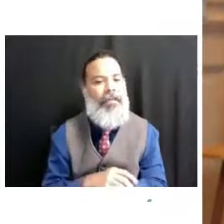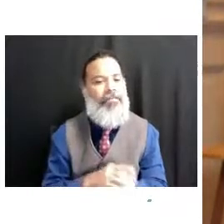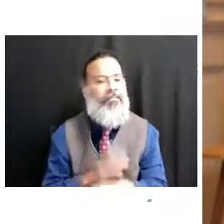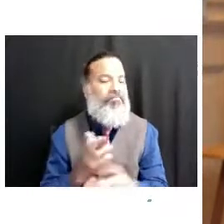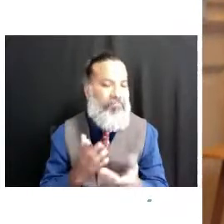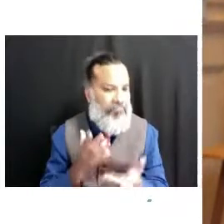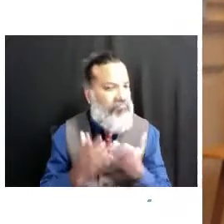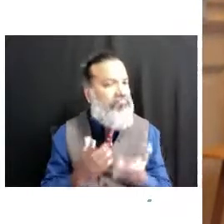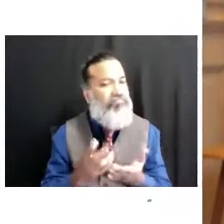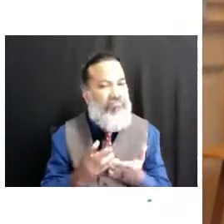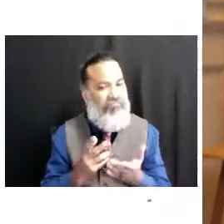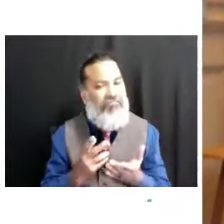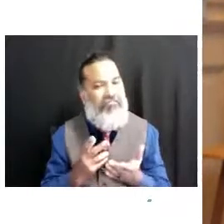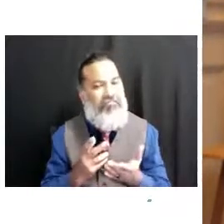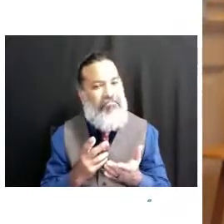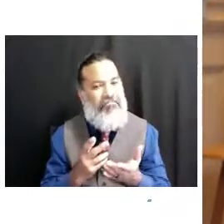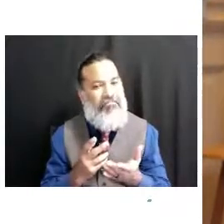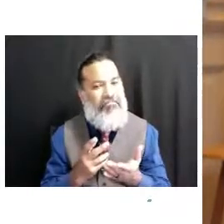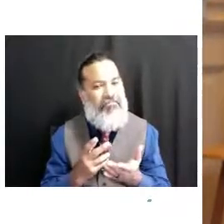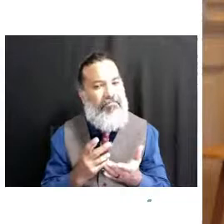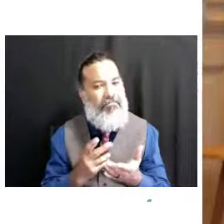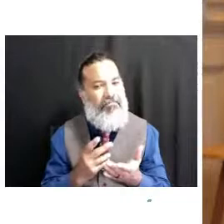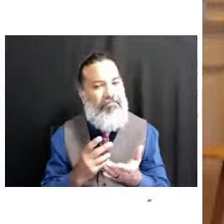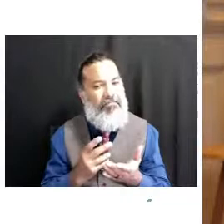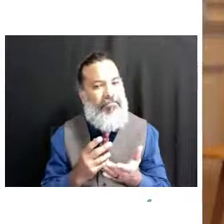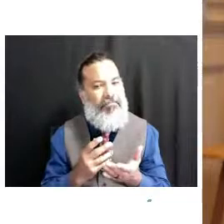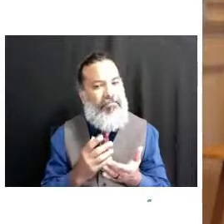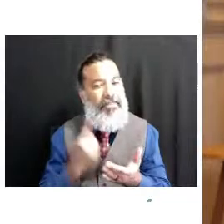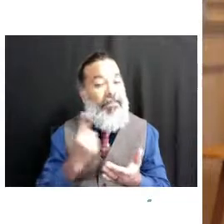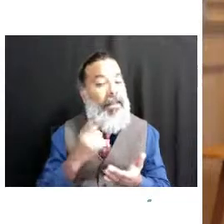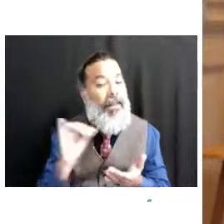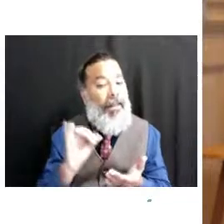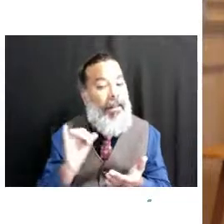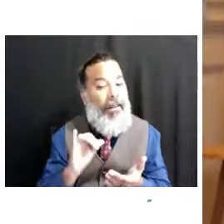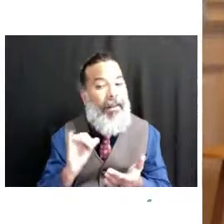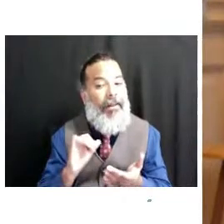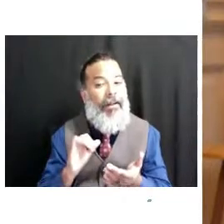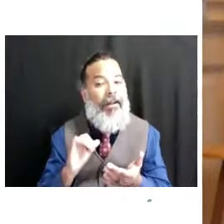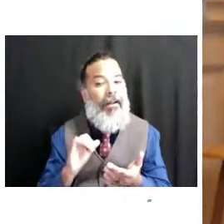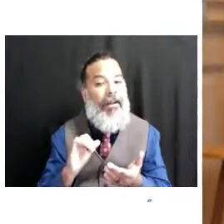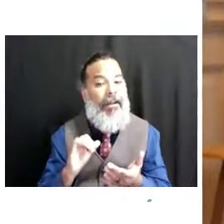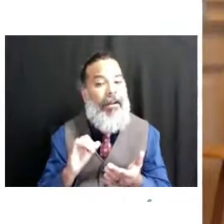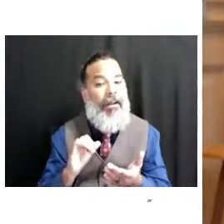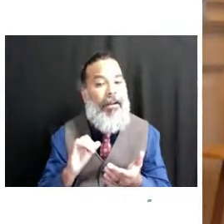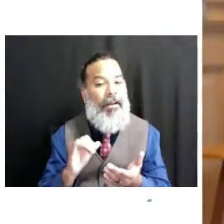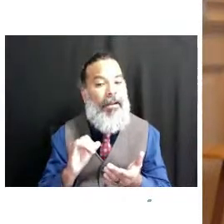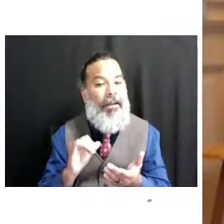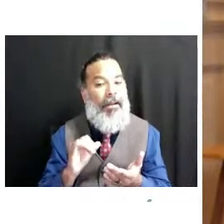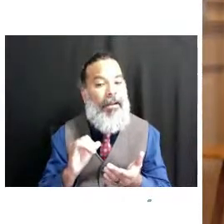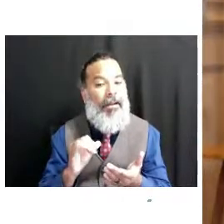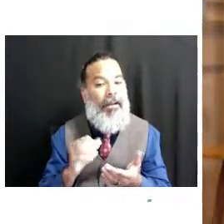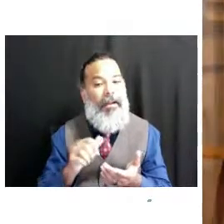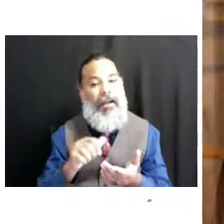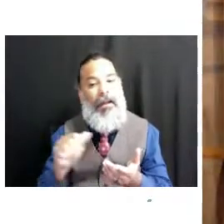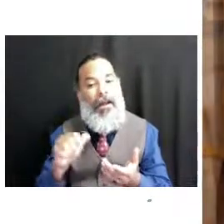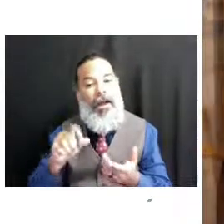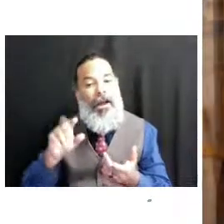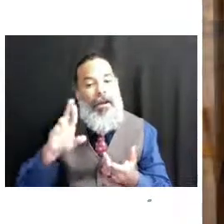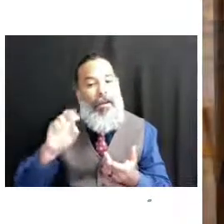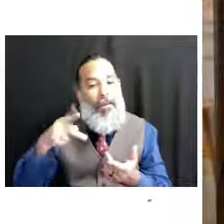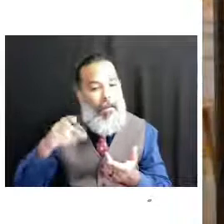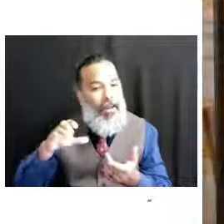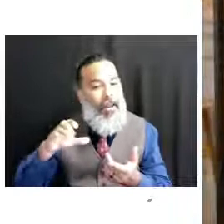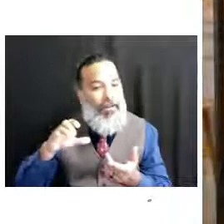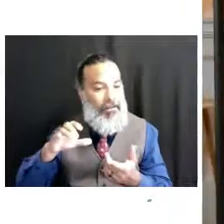pass on to, dare I say it, our Republican friends.